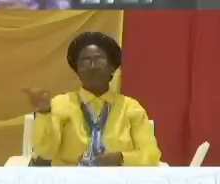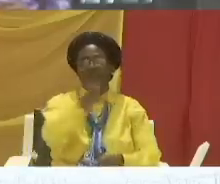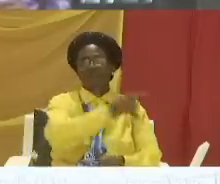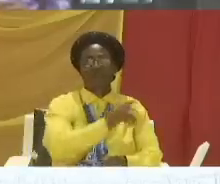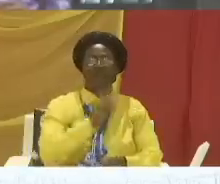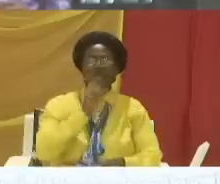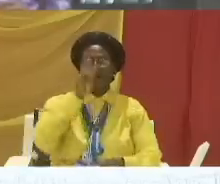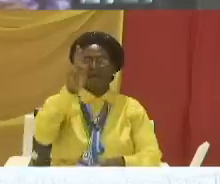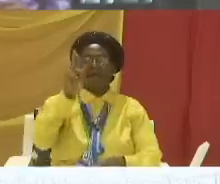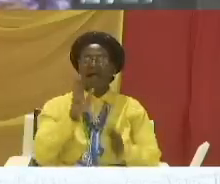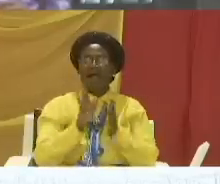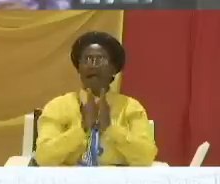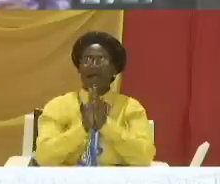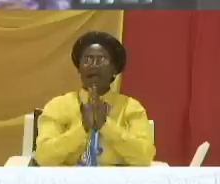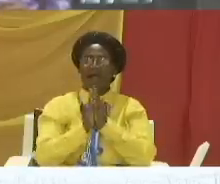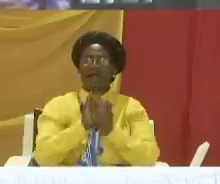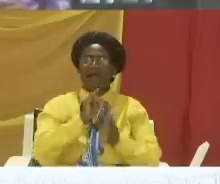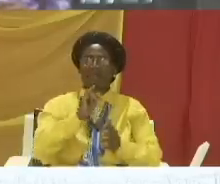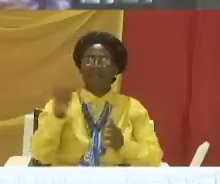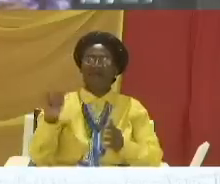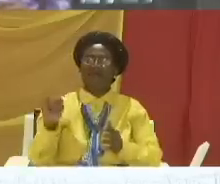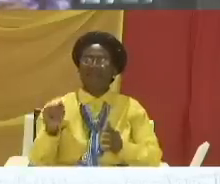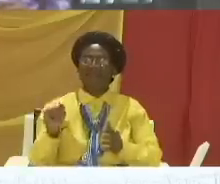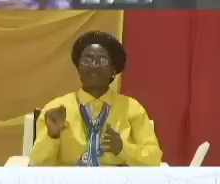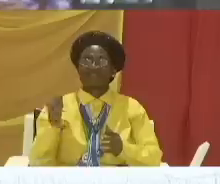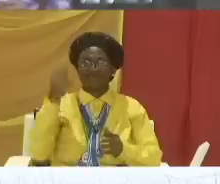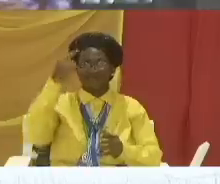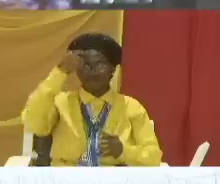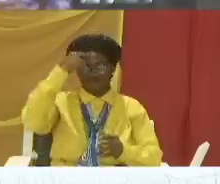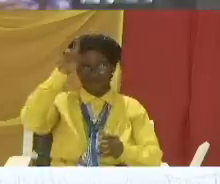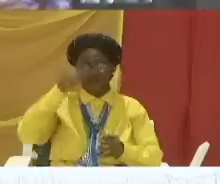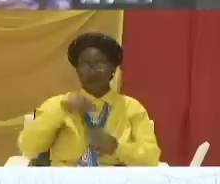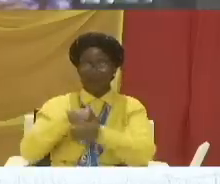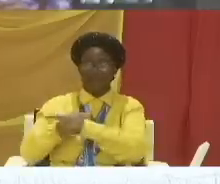I need it this evening.